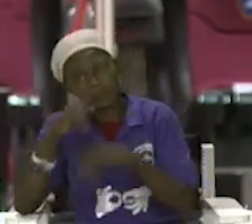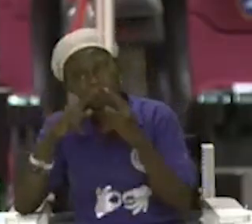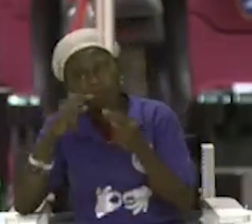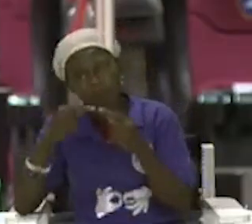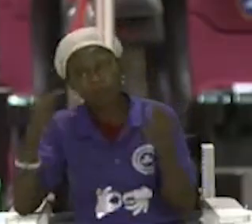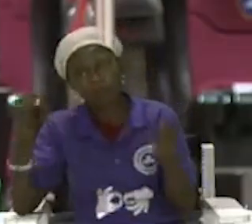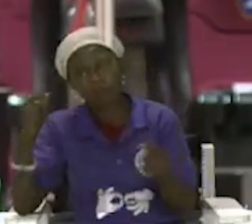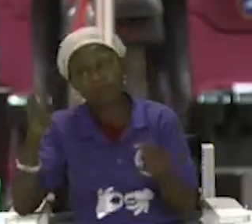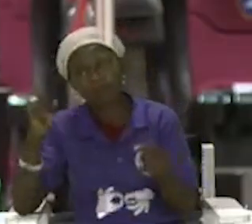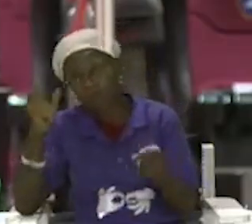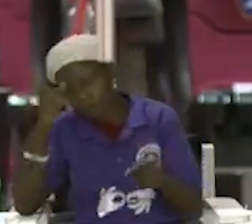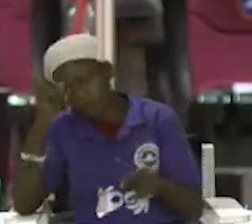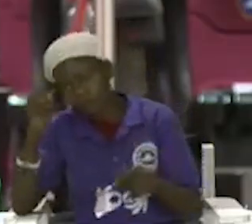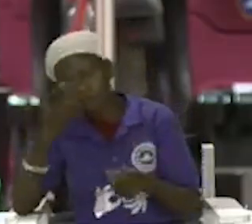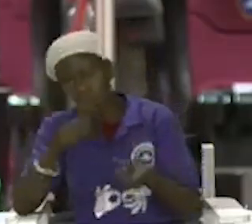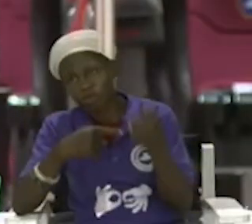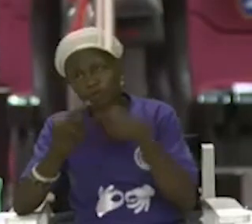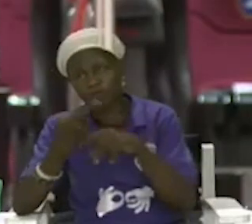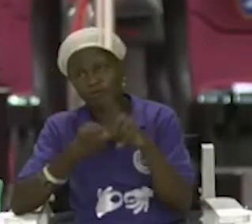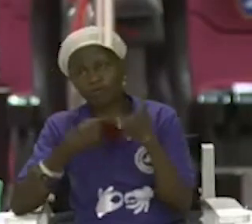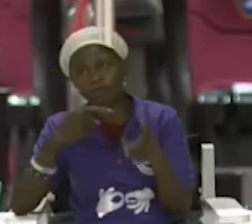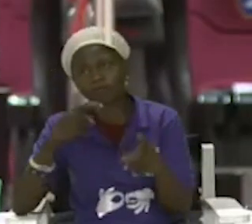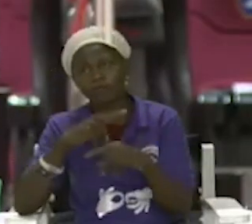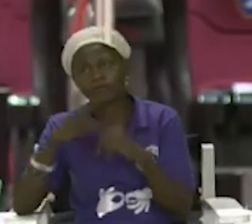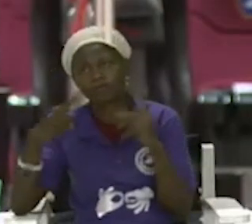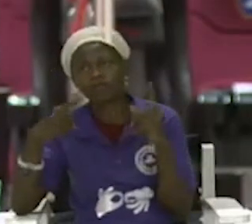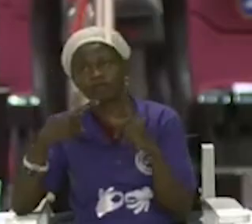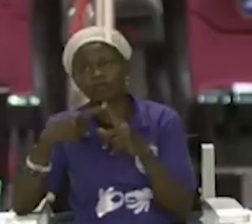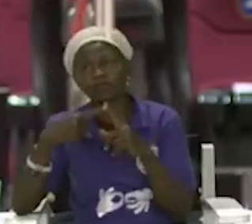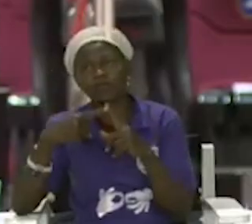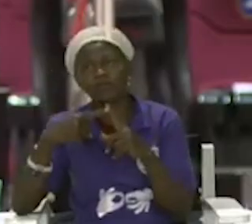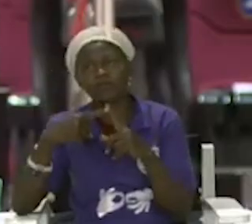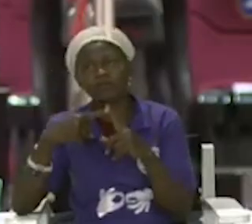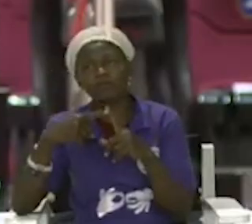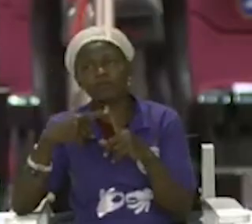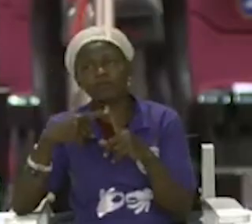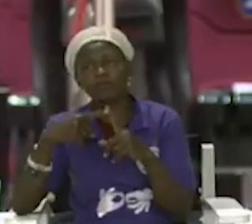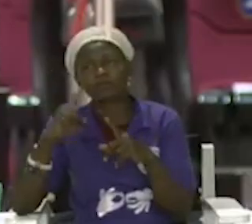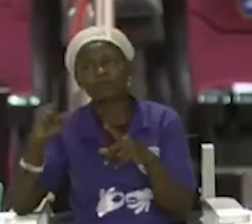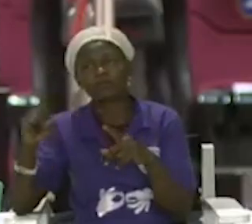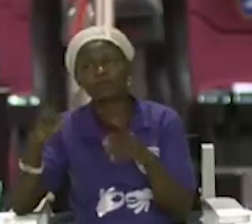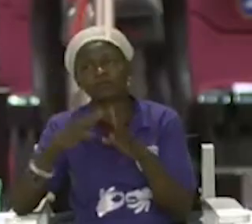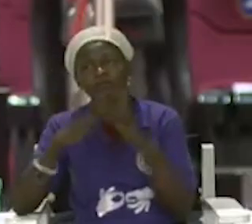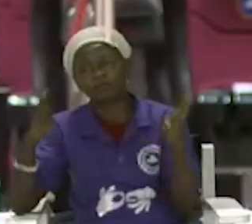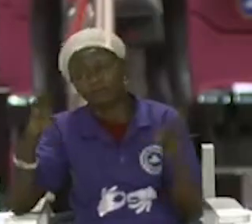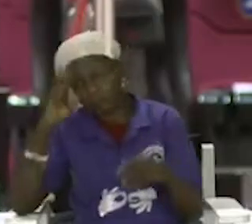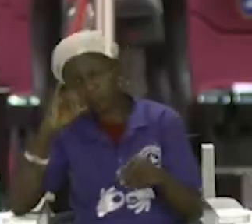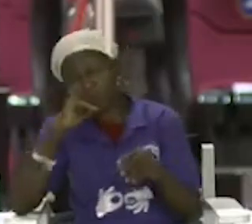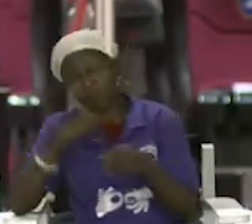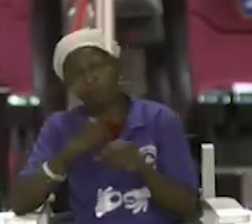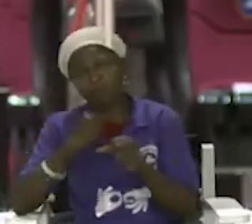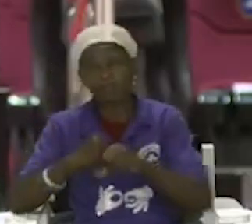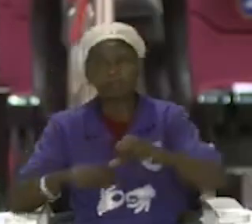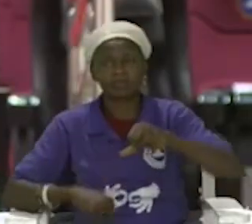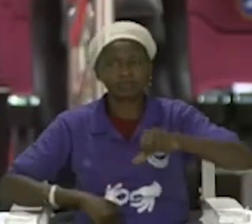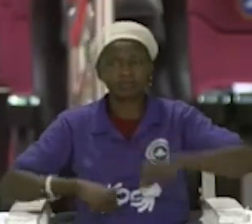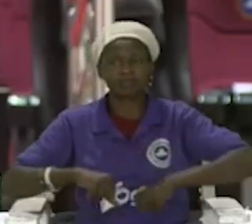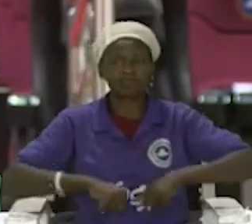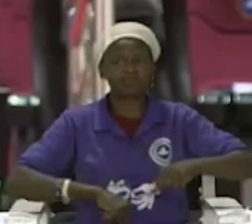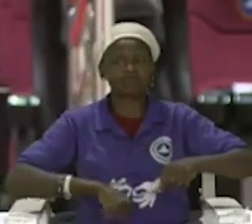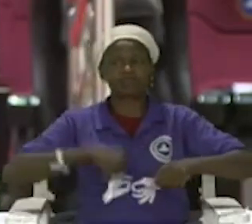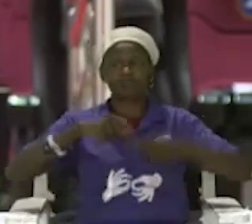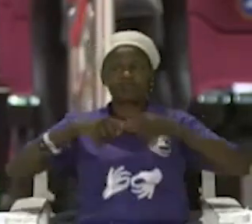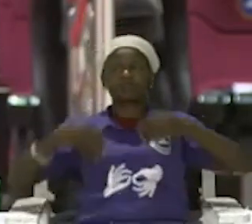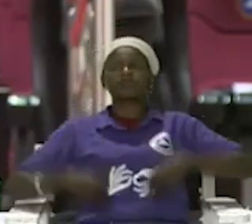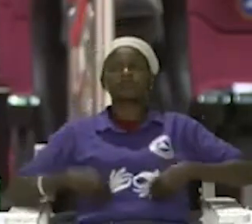Where I come from, when one big man is trying to make a yanga to a small man,